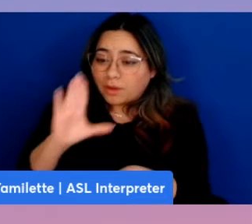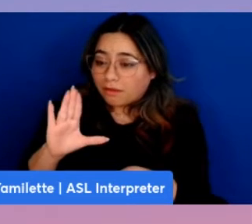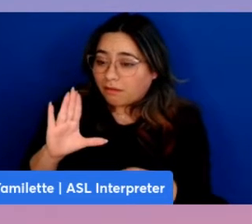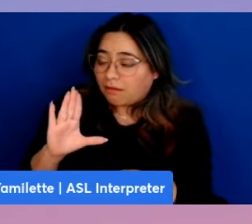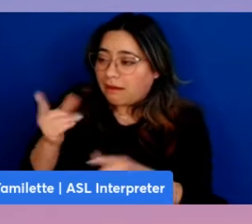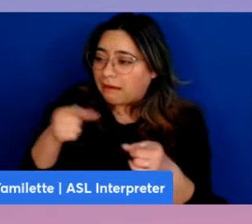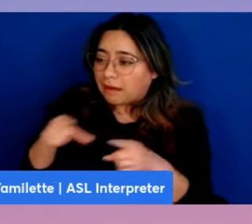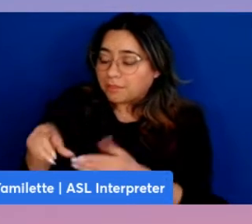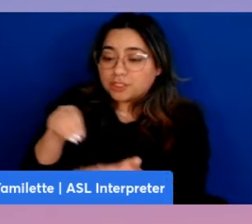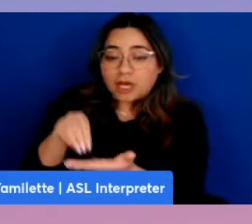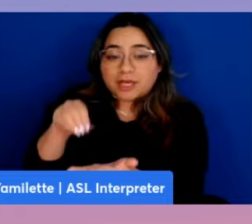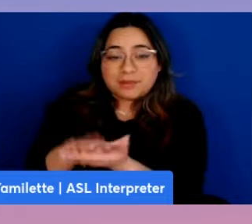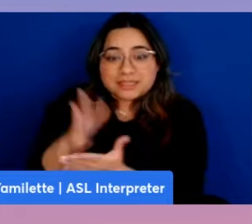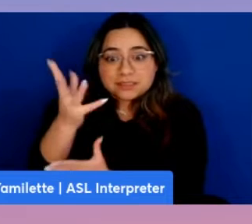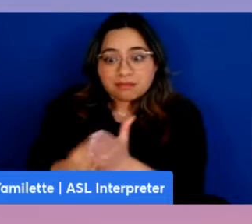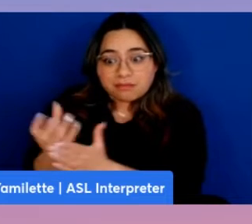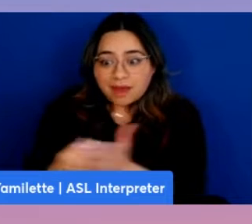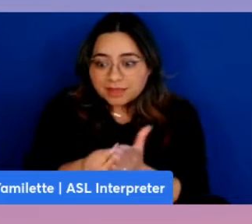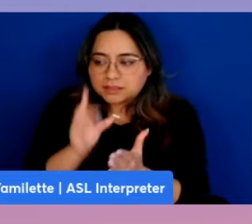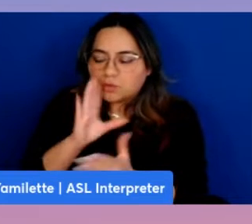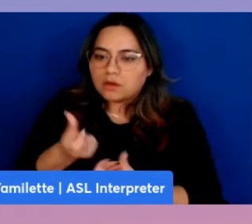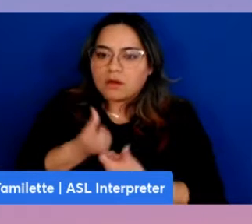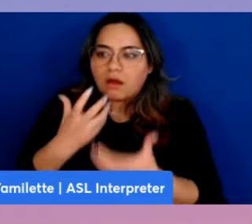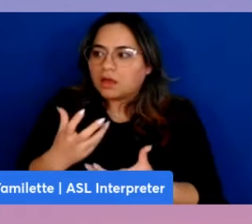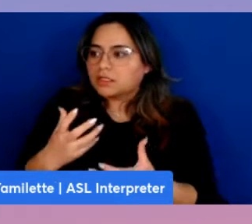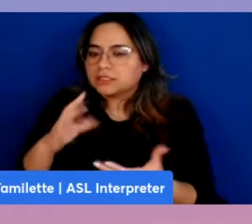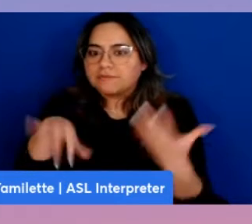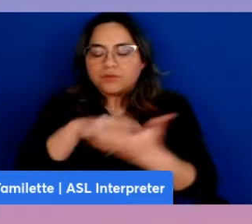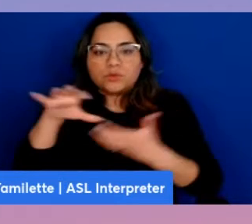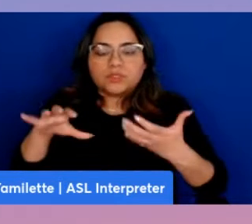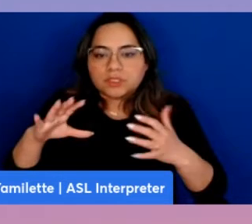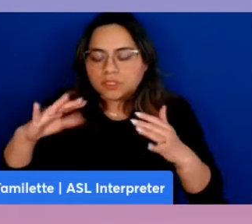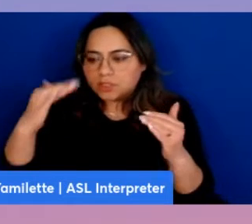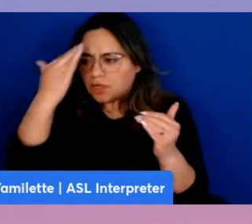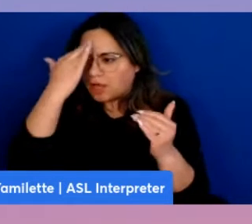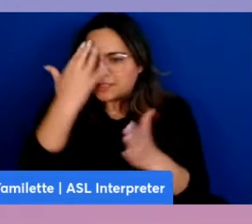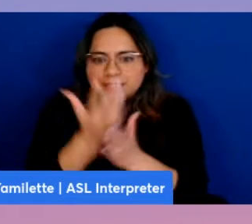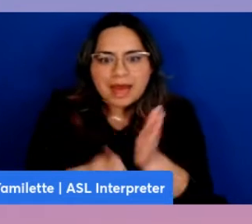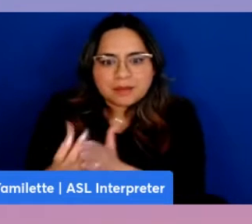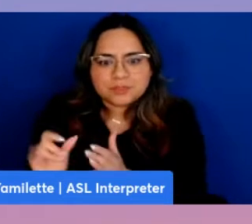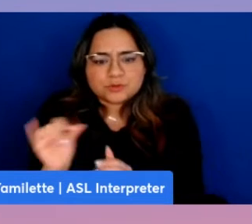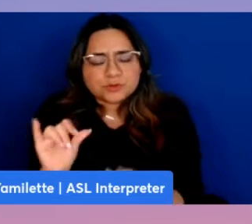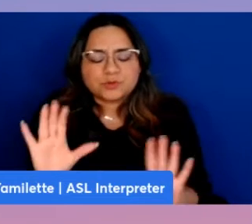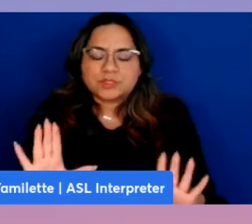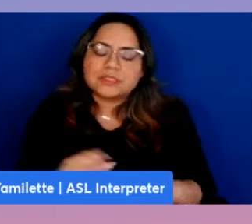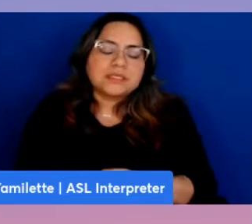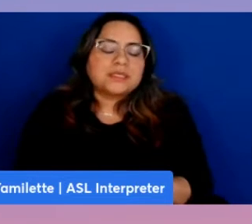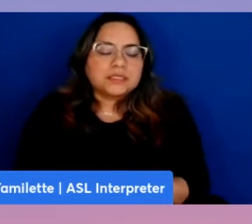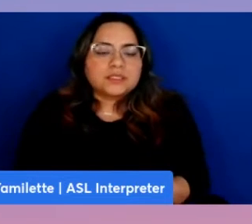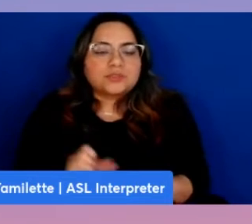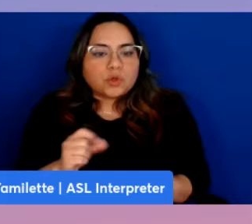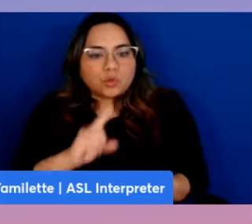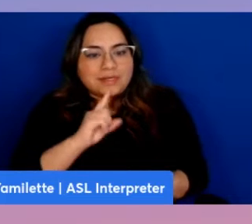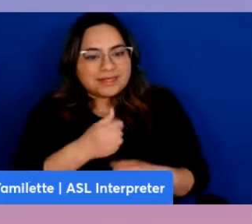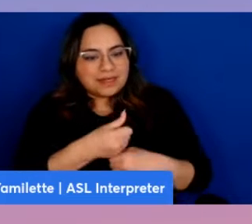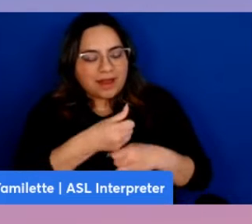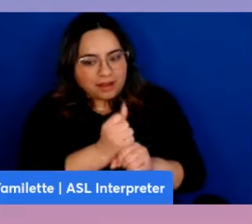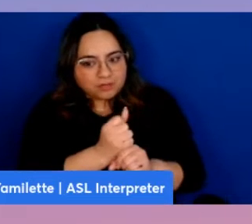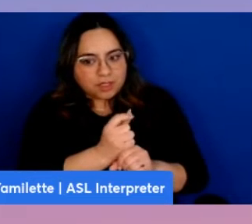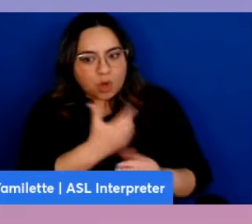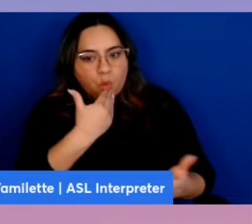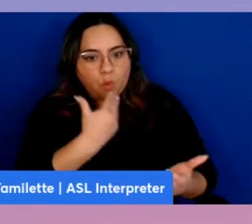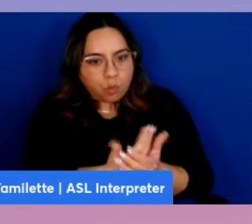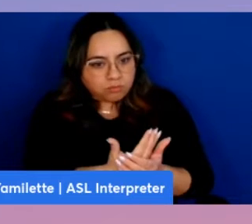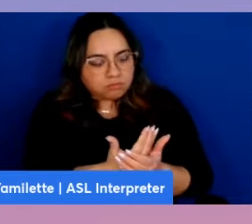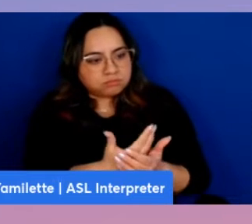changes, causing confusion and knowledge gaps for future maintenance. Lastly, crafting a well-configured environment